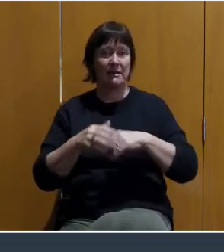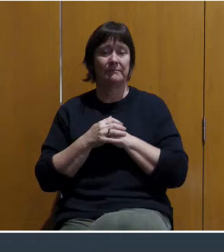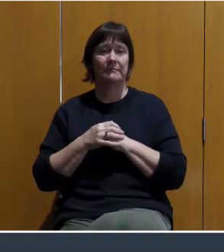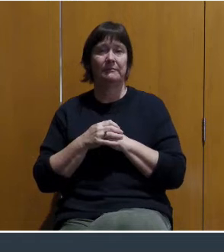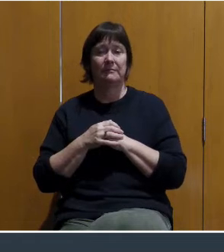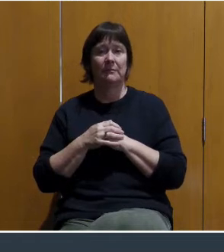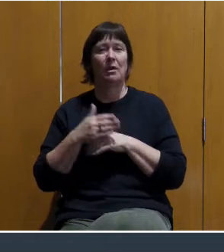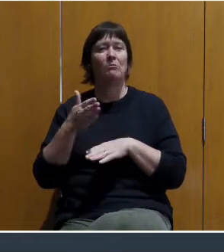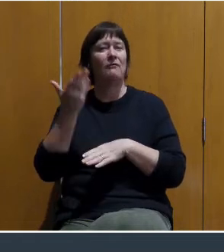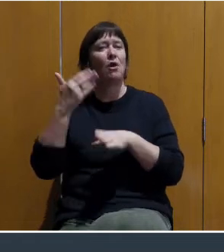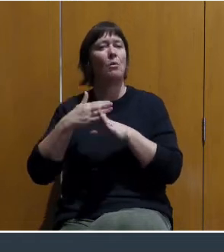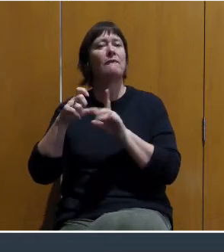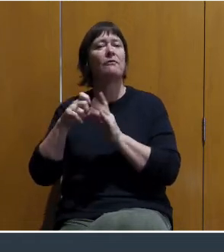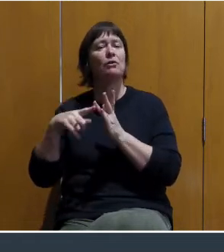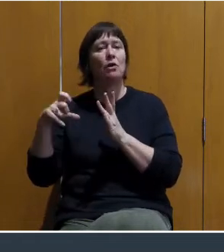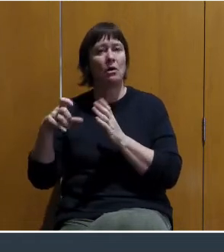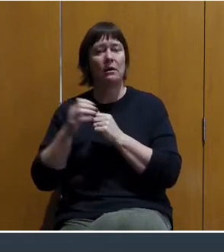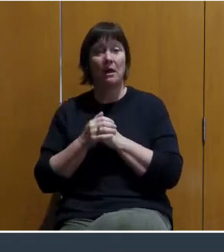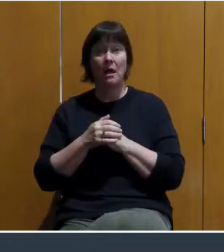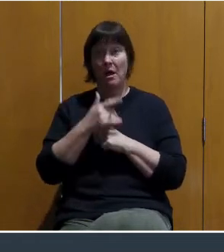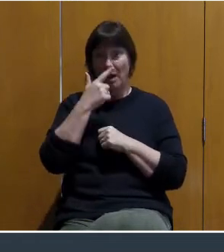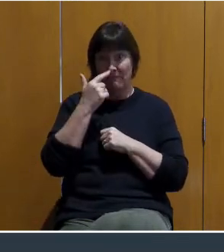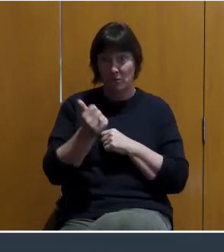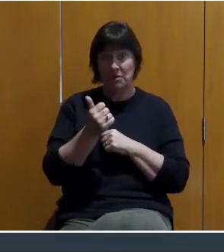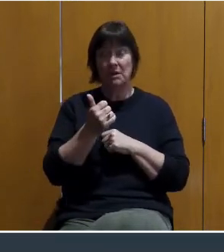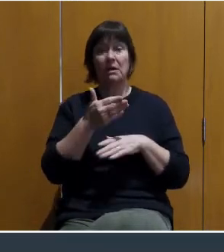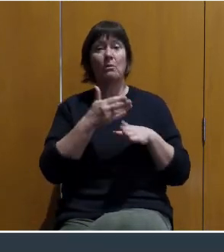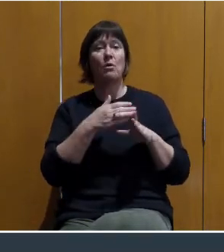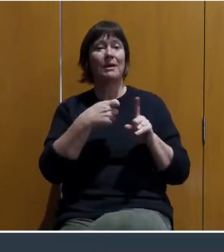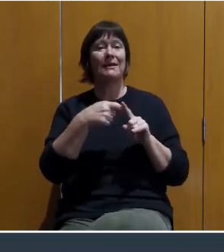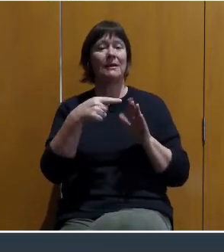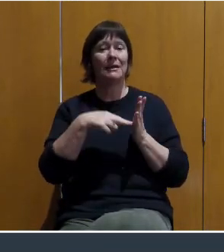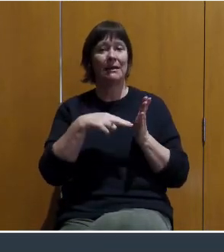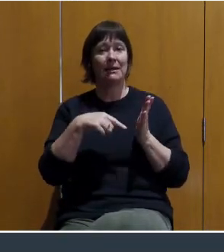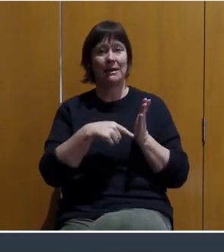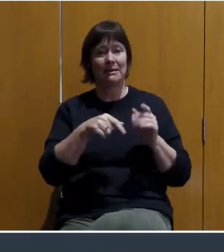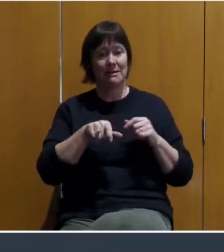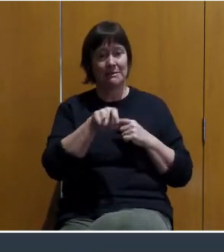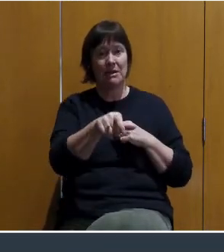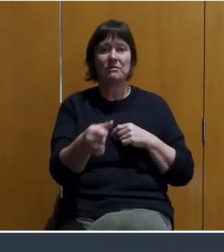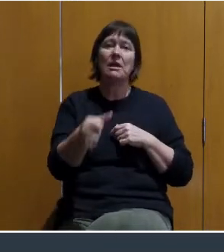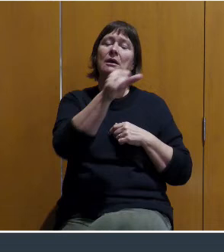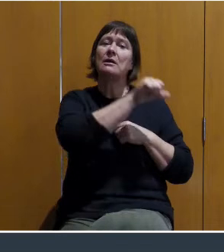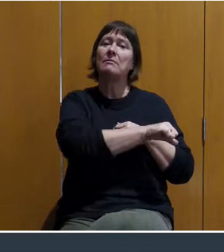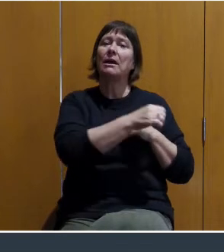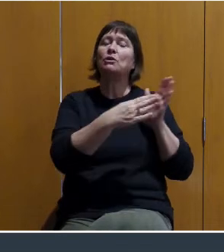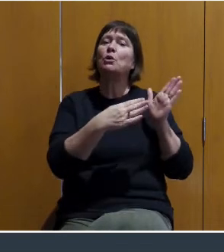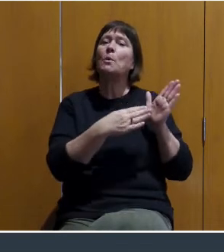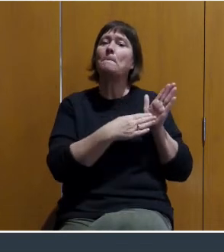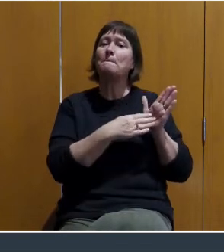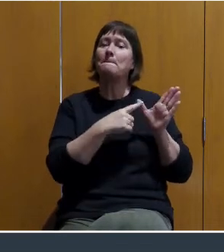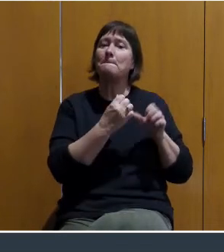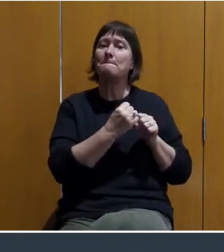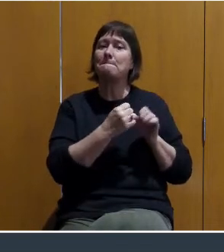I'm very fortunate. I live in Kent Terrace and I back onto Maggie's walkway and the reserve, and it's